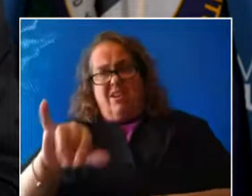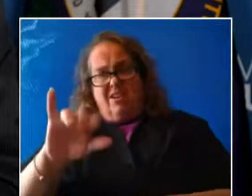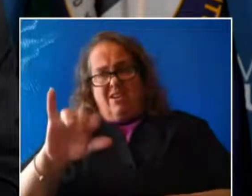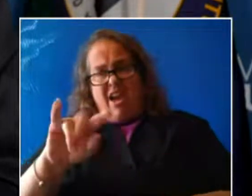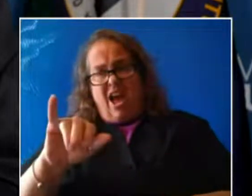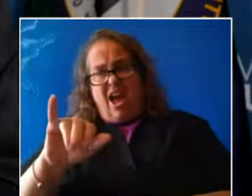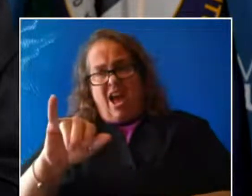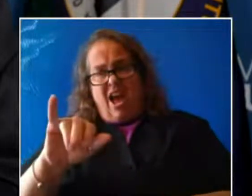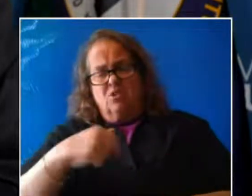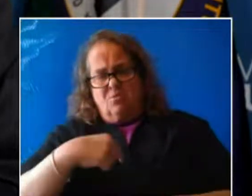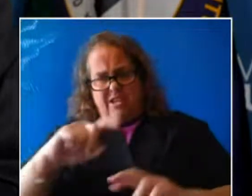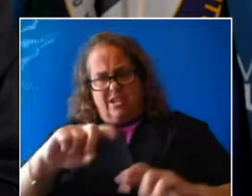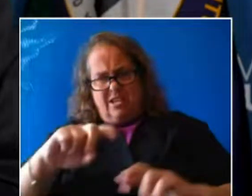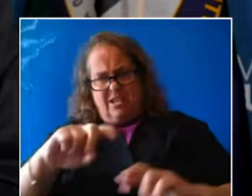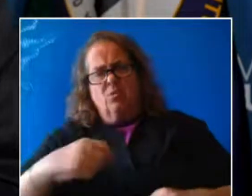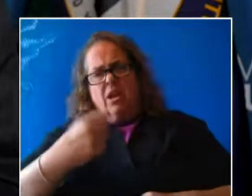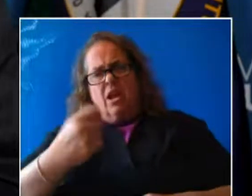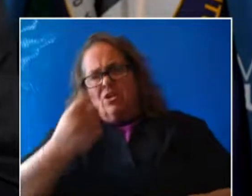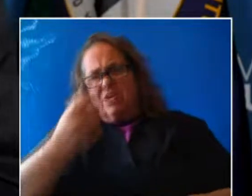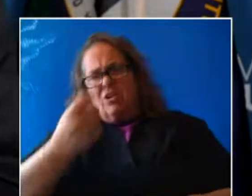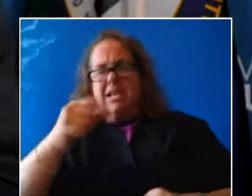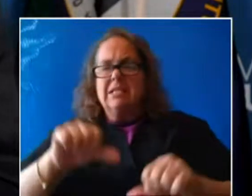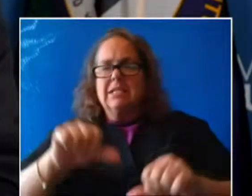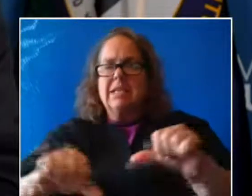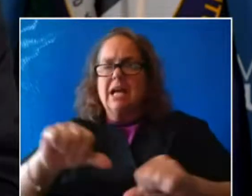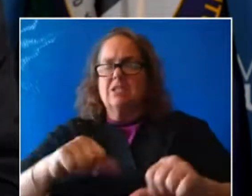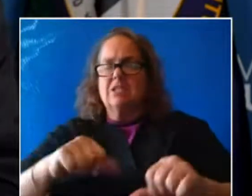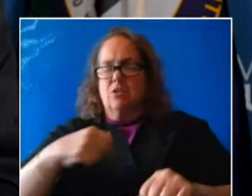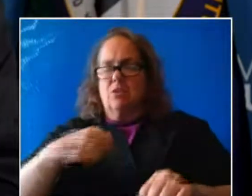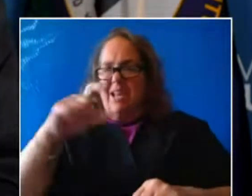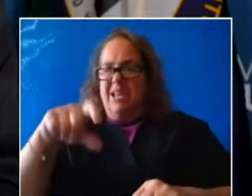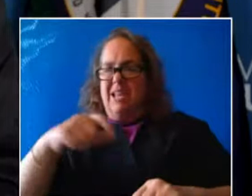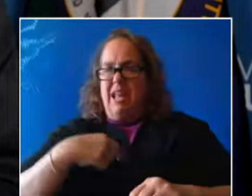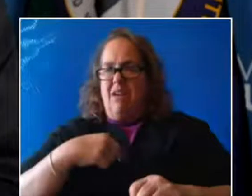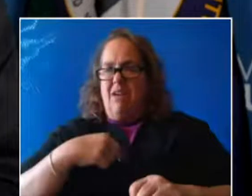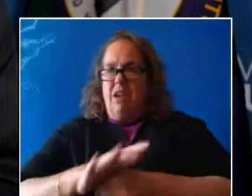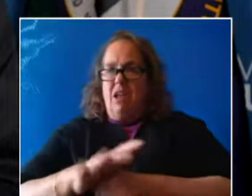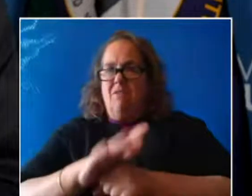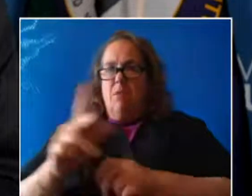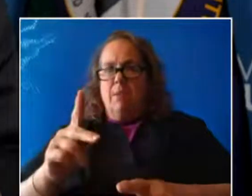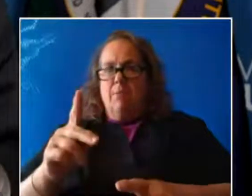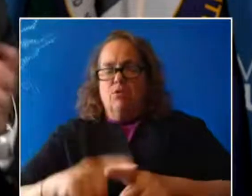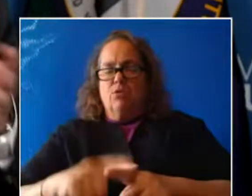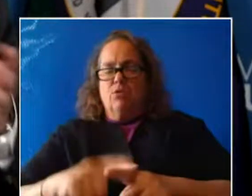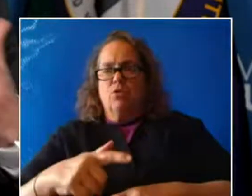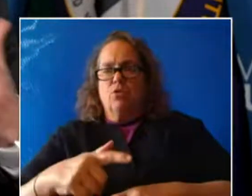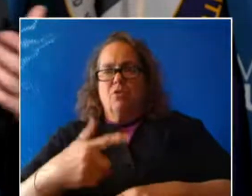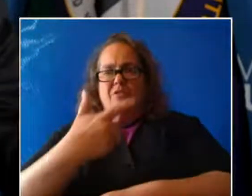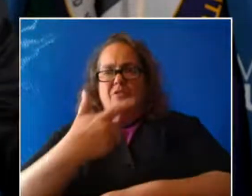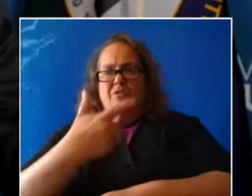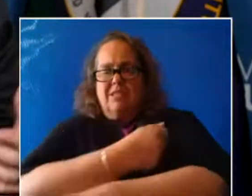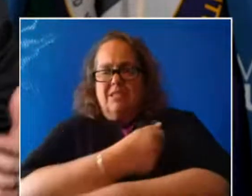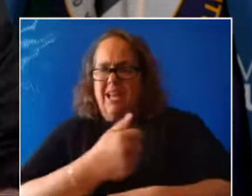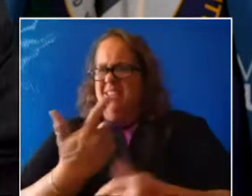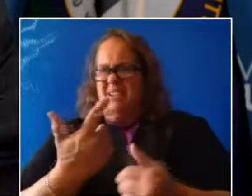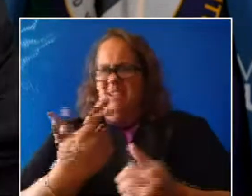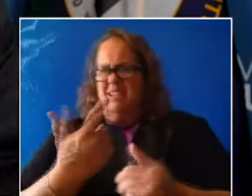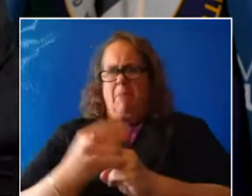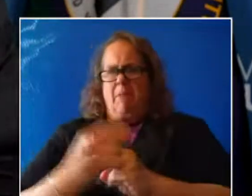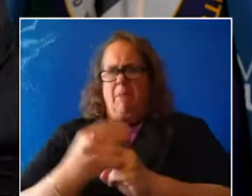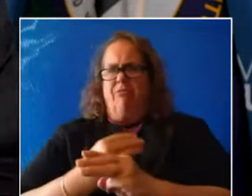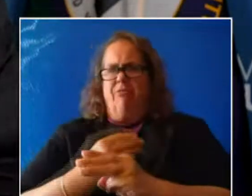needing to get enough people vaccinated to beat it, which is math, I would hope, given those are subjects we all agree that we should